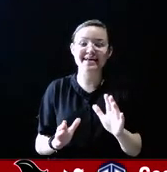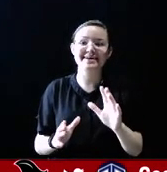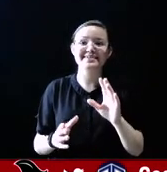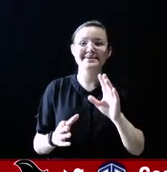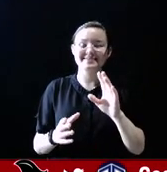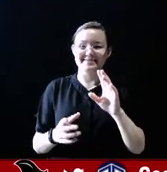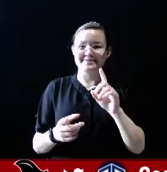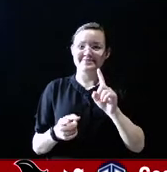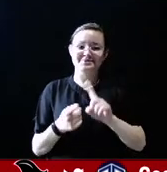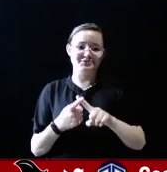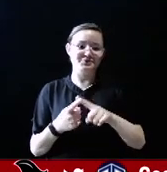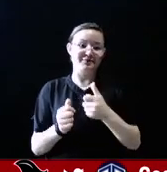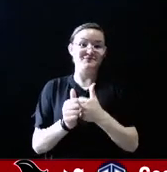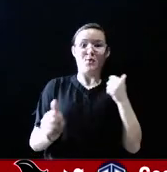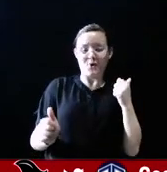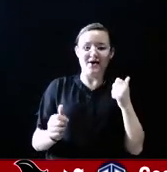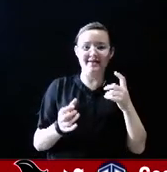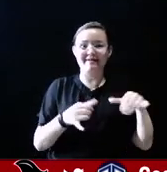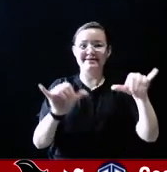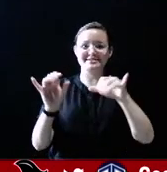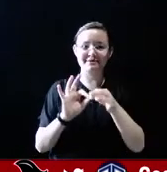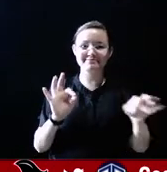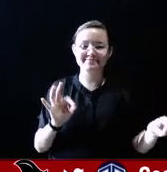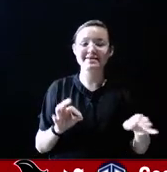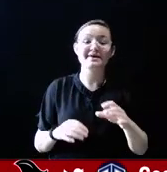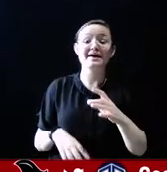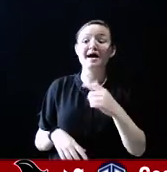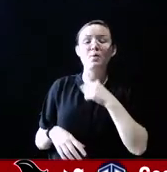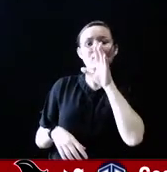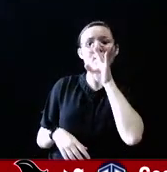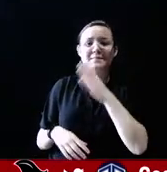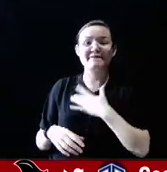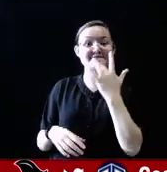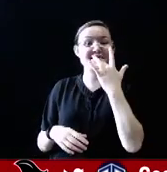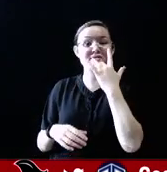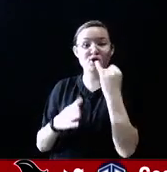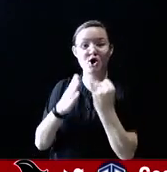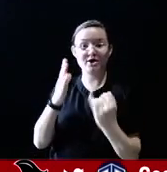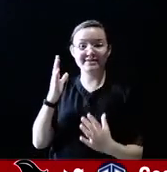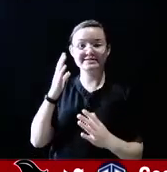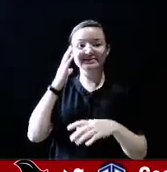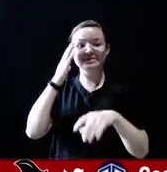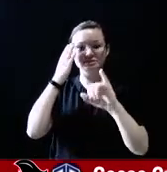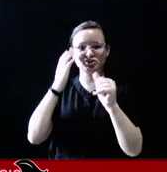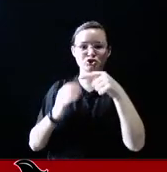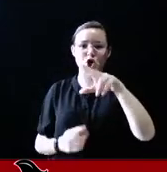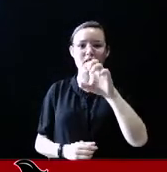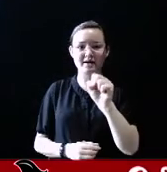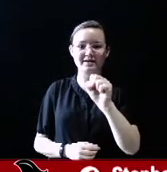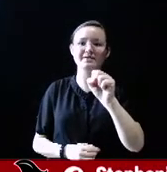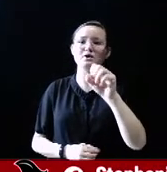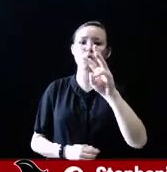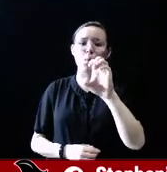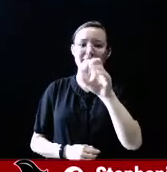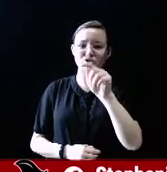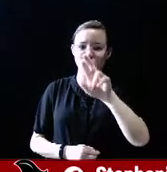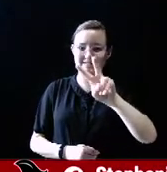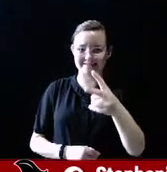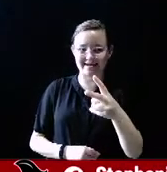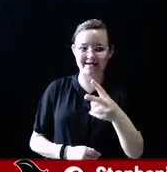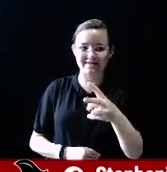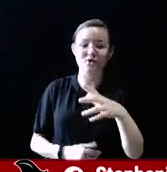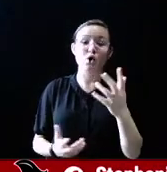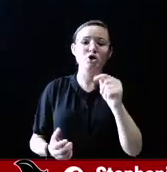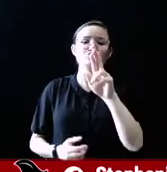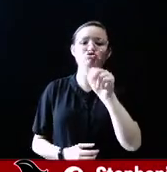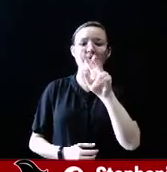quote one of my favorite artists, the one and only Jock Berman Webster II, also known as